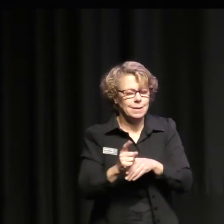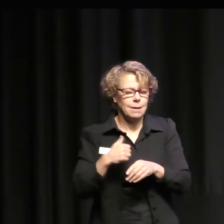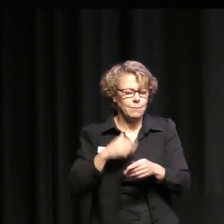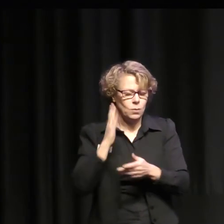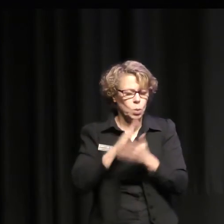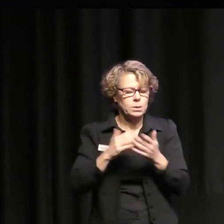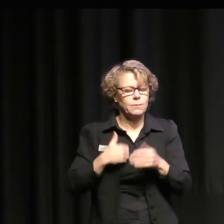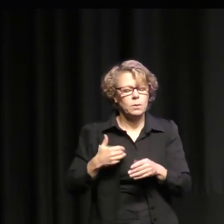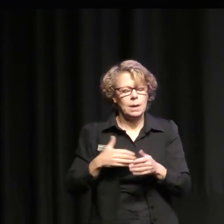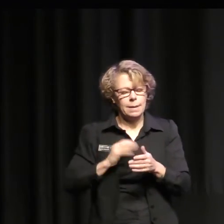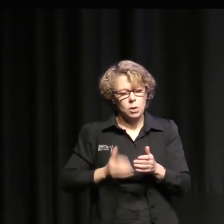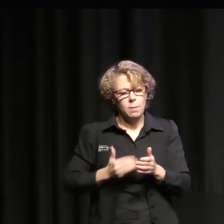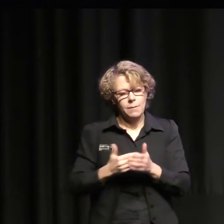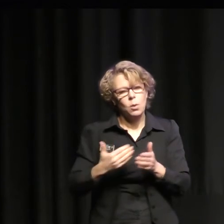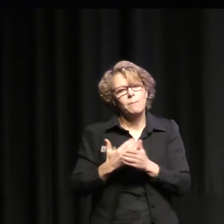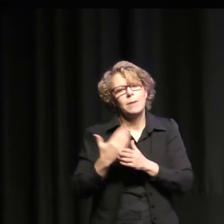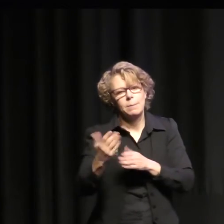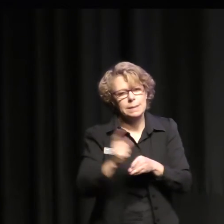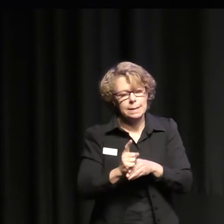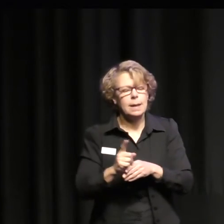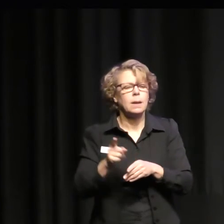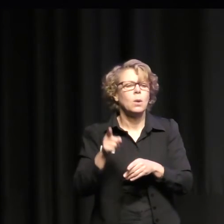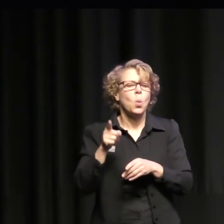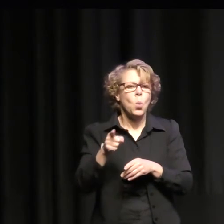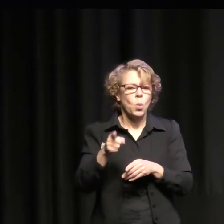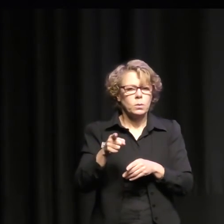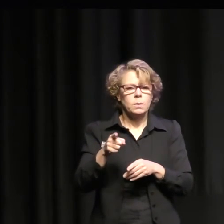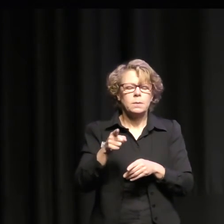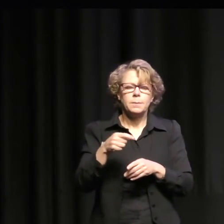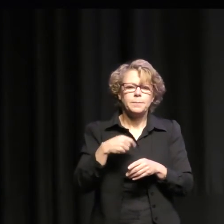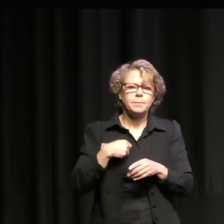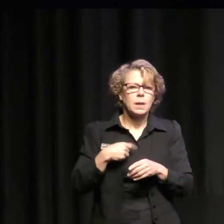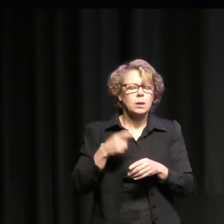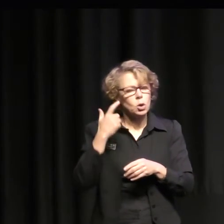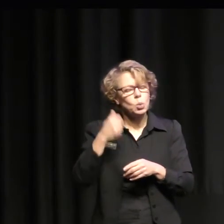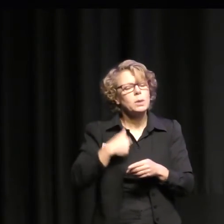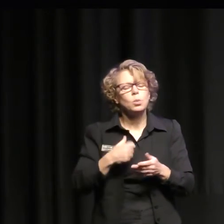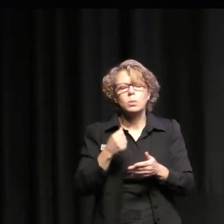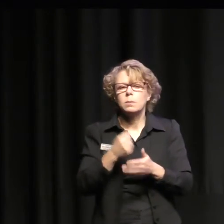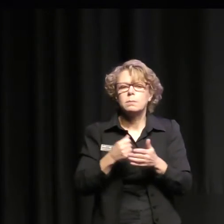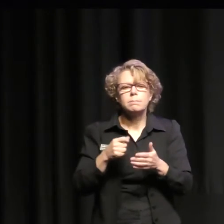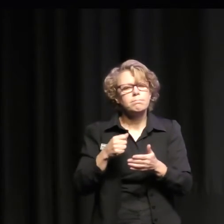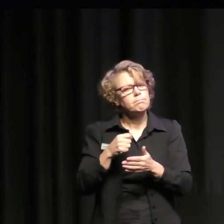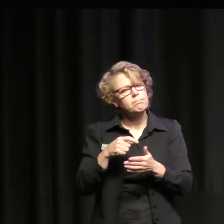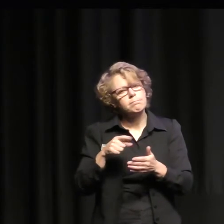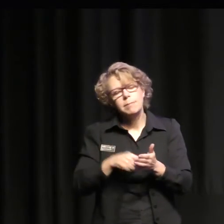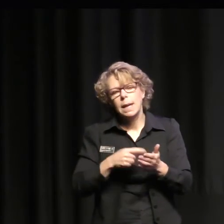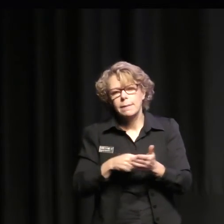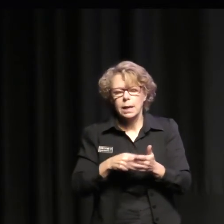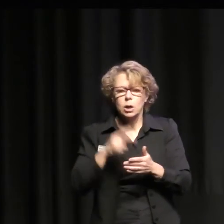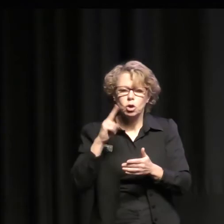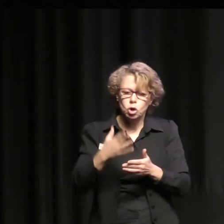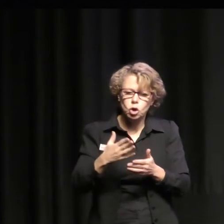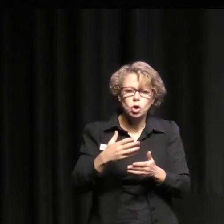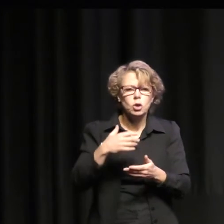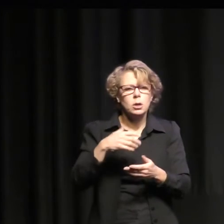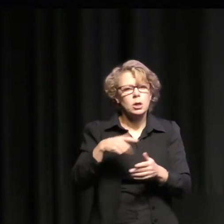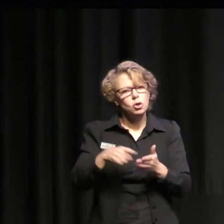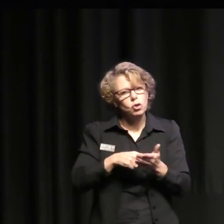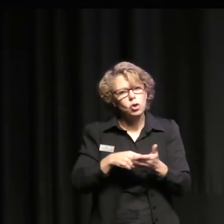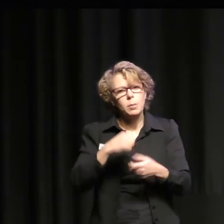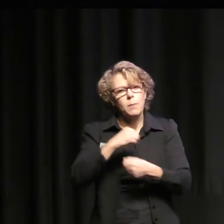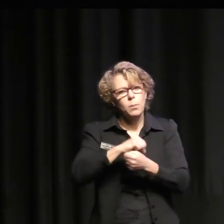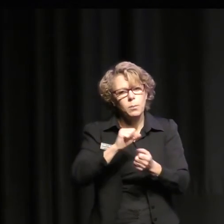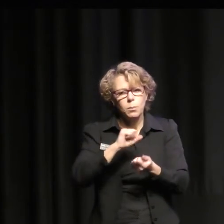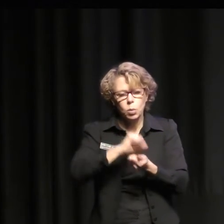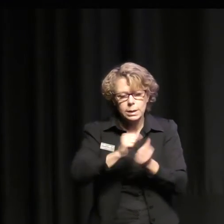person. It's a matter of struggle, a new type of politics that we need. But today we